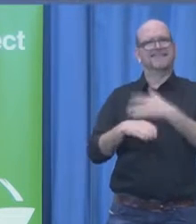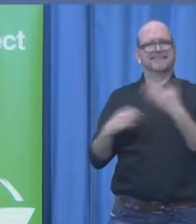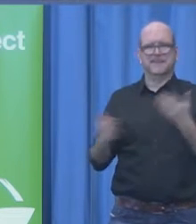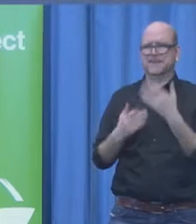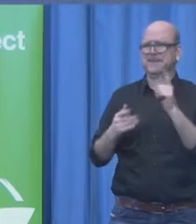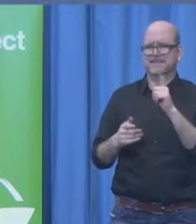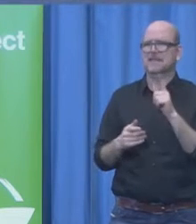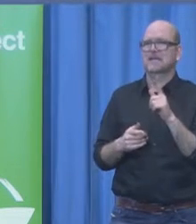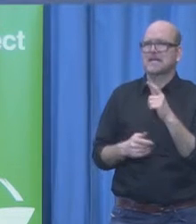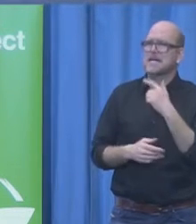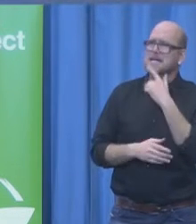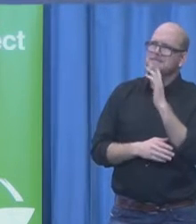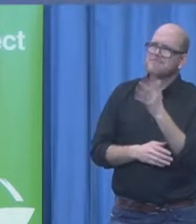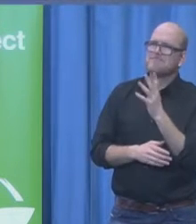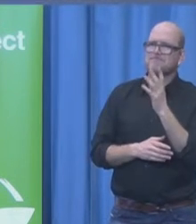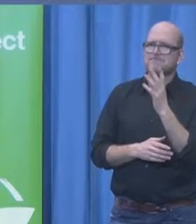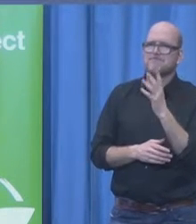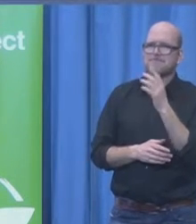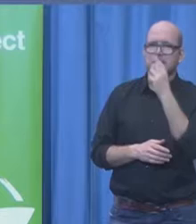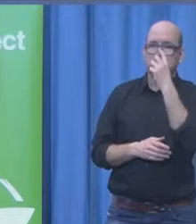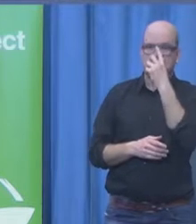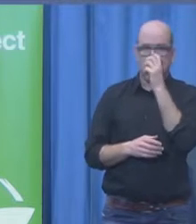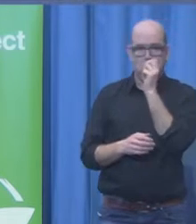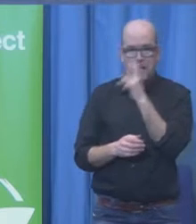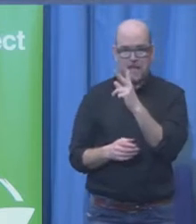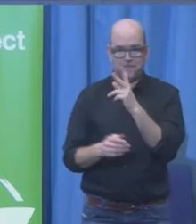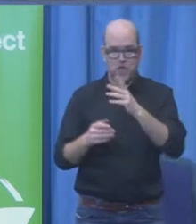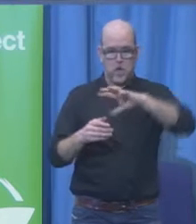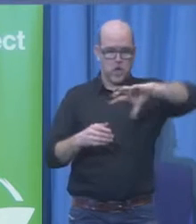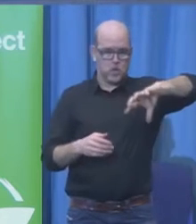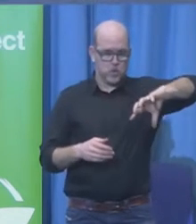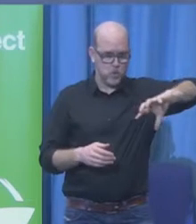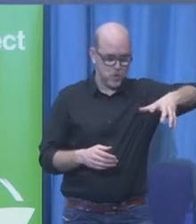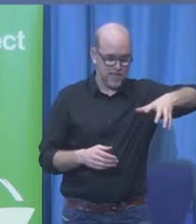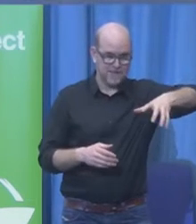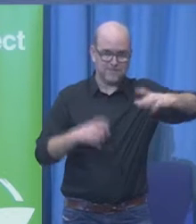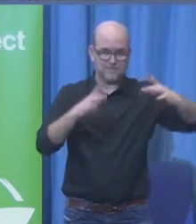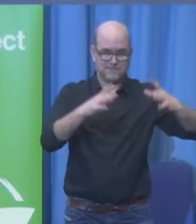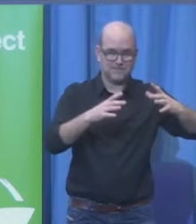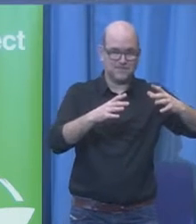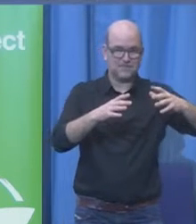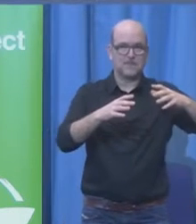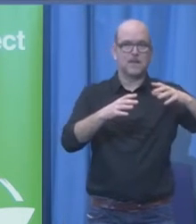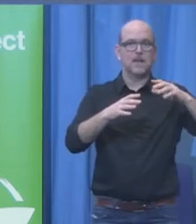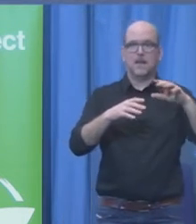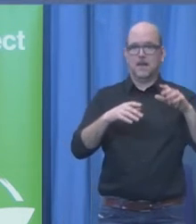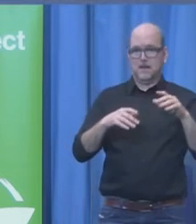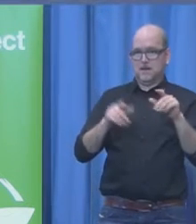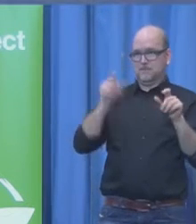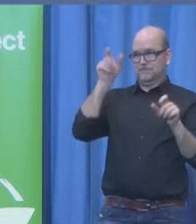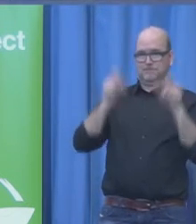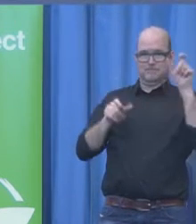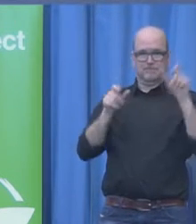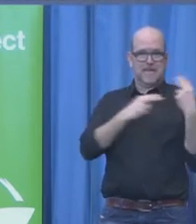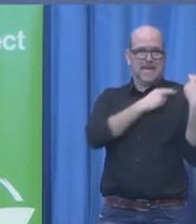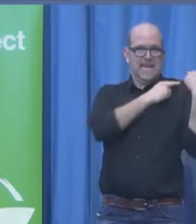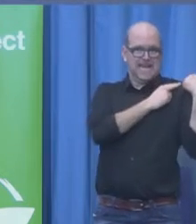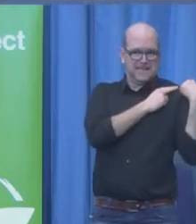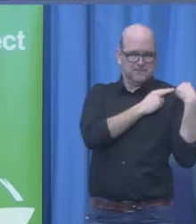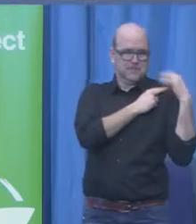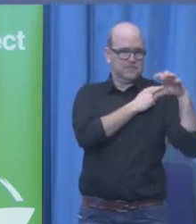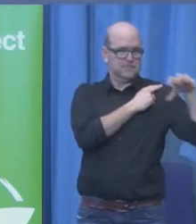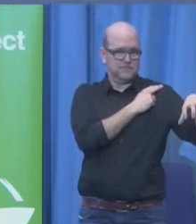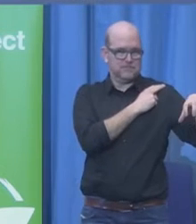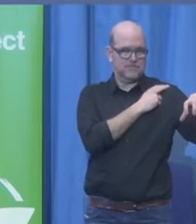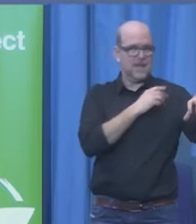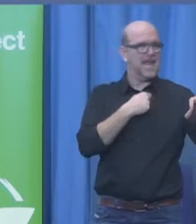of national responsibilities in relation to social protection, in relation to employment. There are other areas which